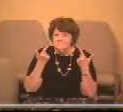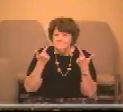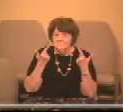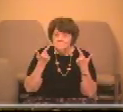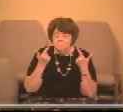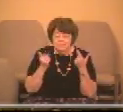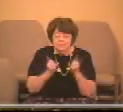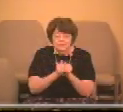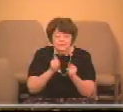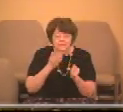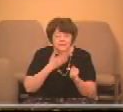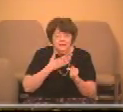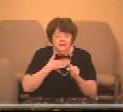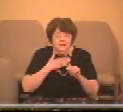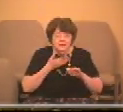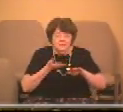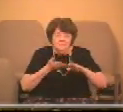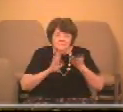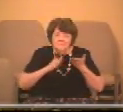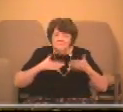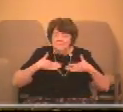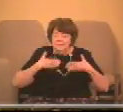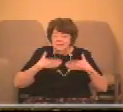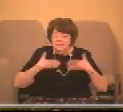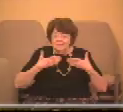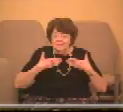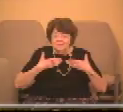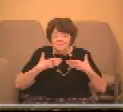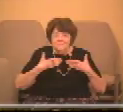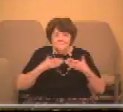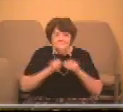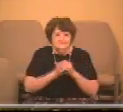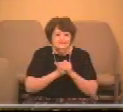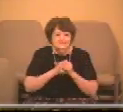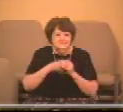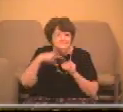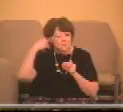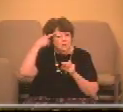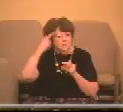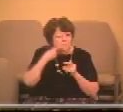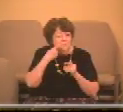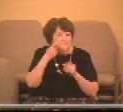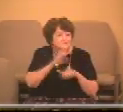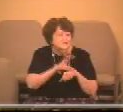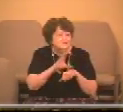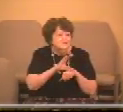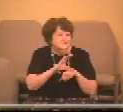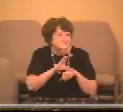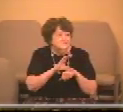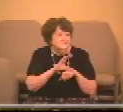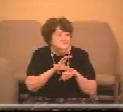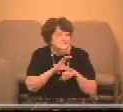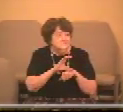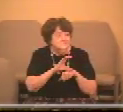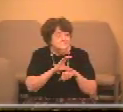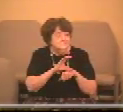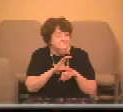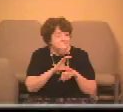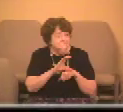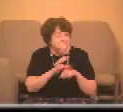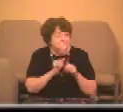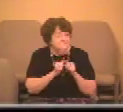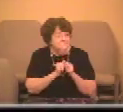with my dying breath. Paul says to the church in Rome and to the church in